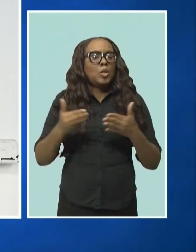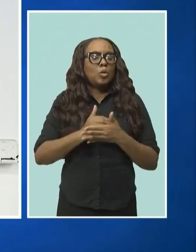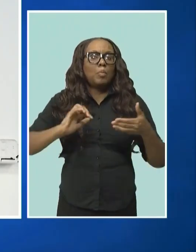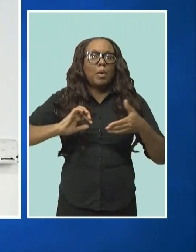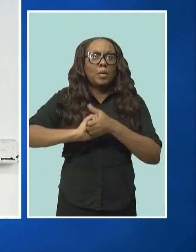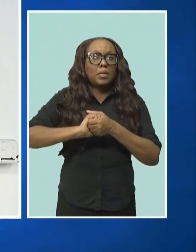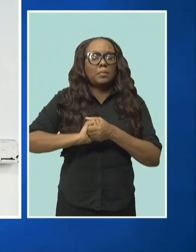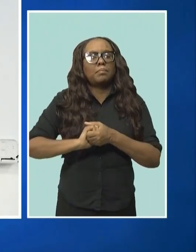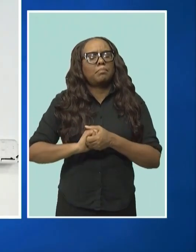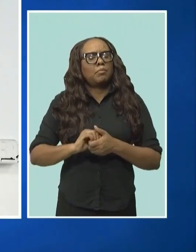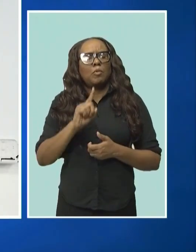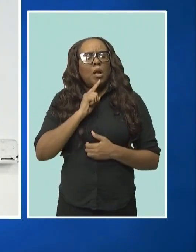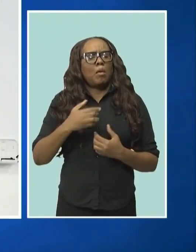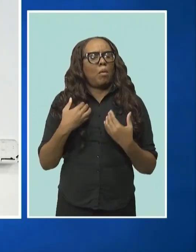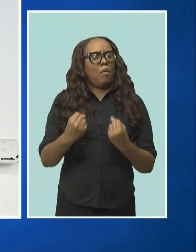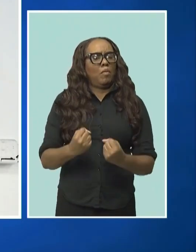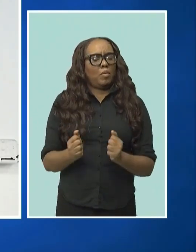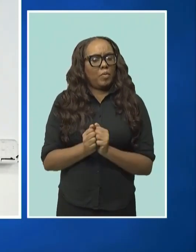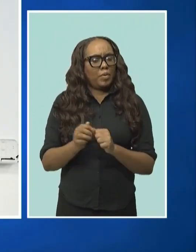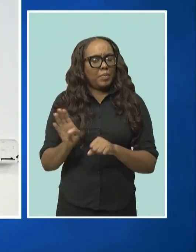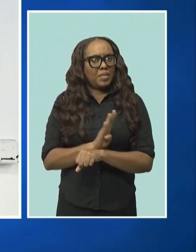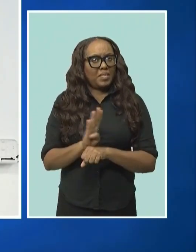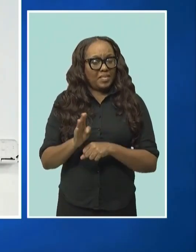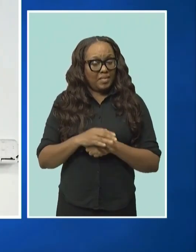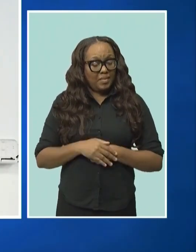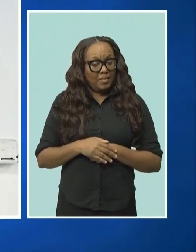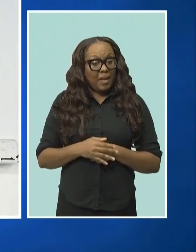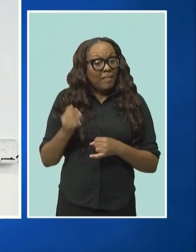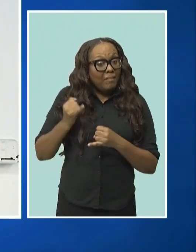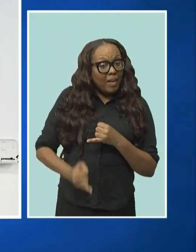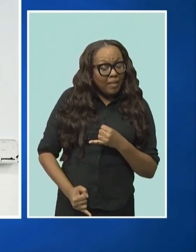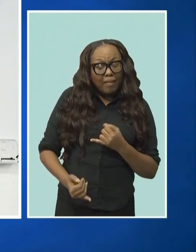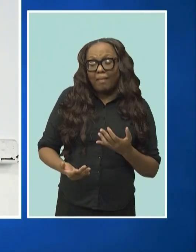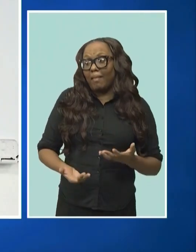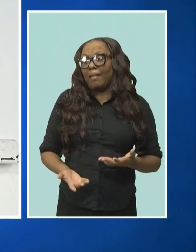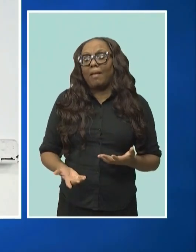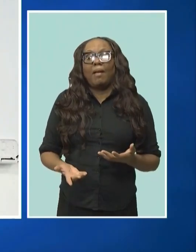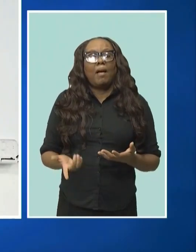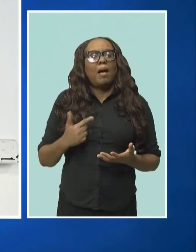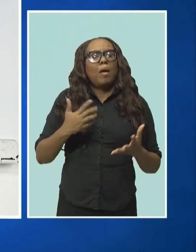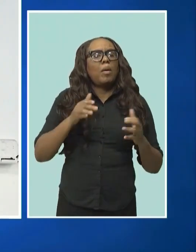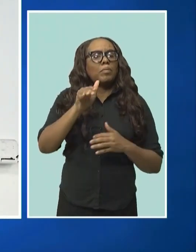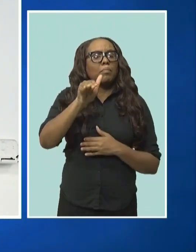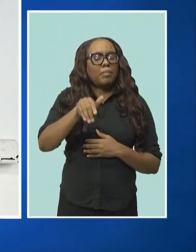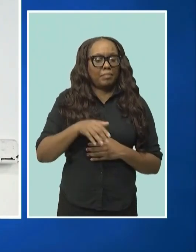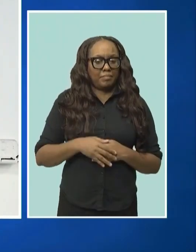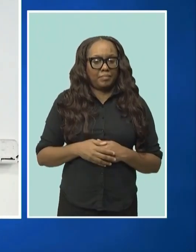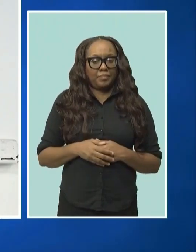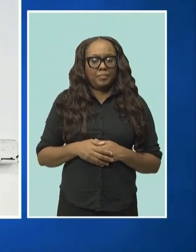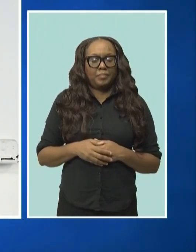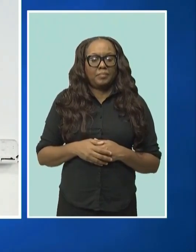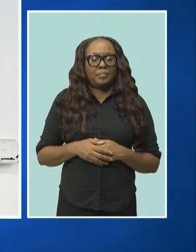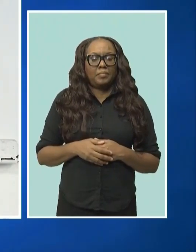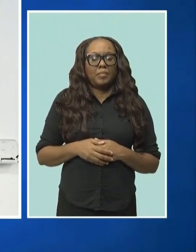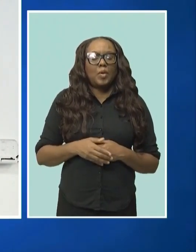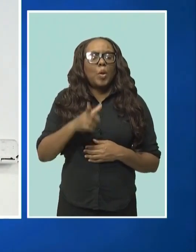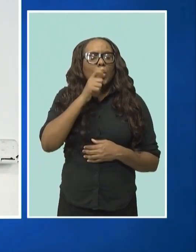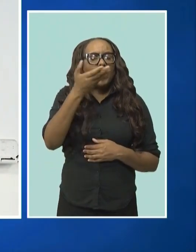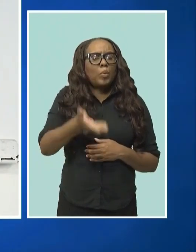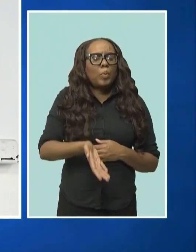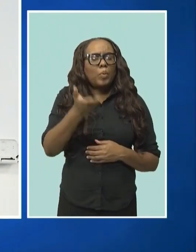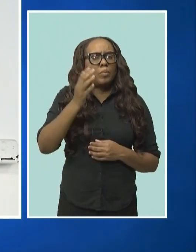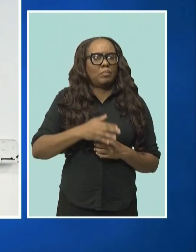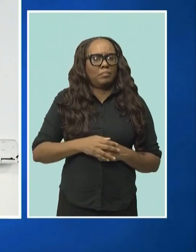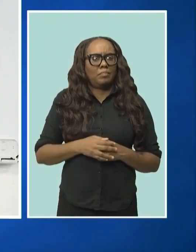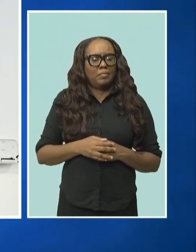now. As I close, I just want to remind you of a few things. One, redefine yourself. This is a